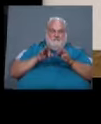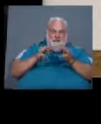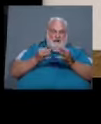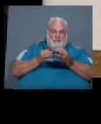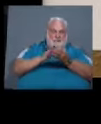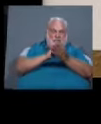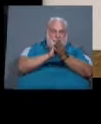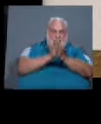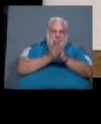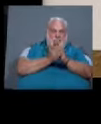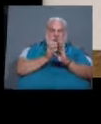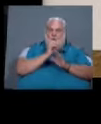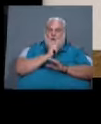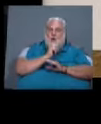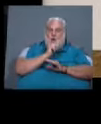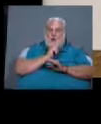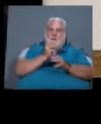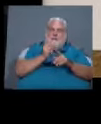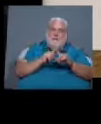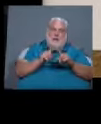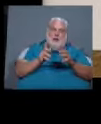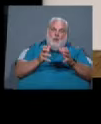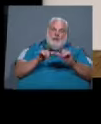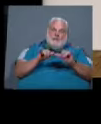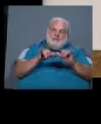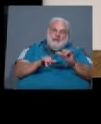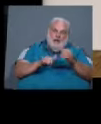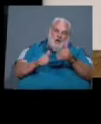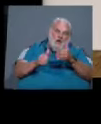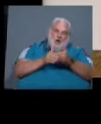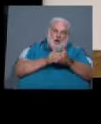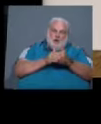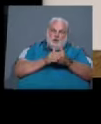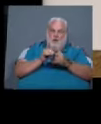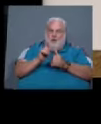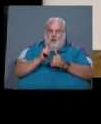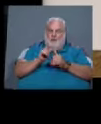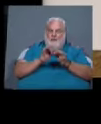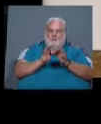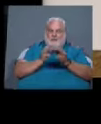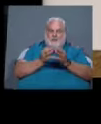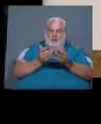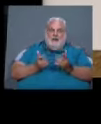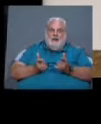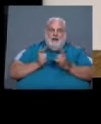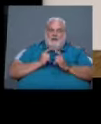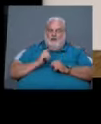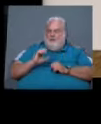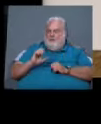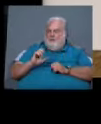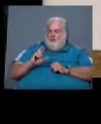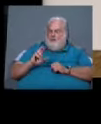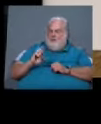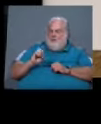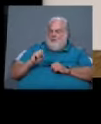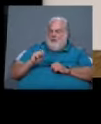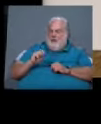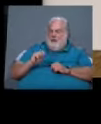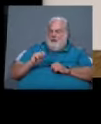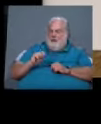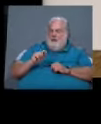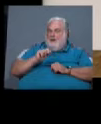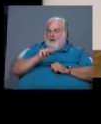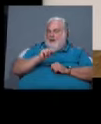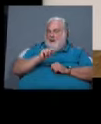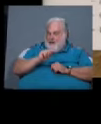growing older that want to stay close to where their families are living. We think the Crest at Chenal is an opportunity to provide